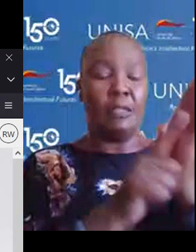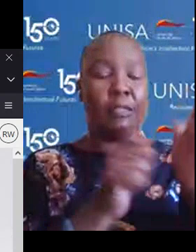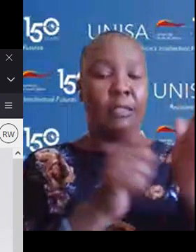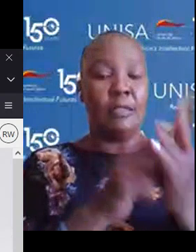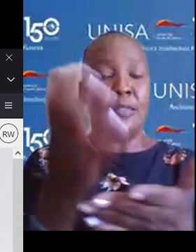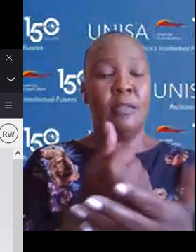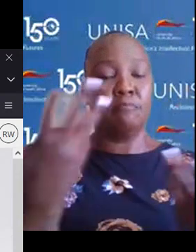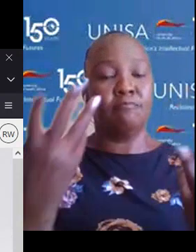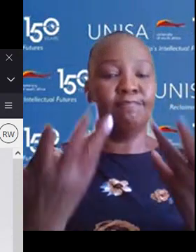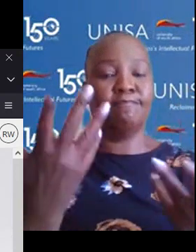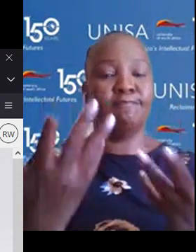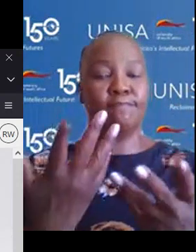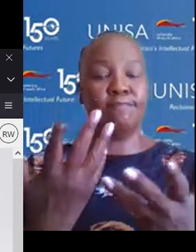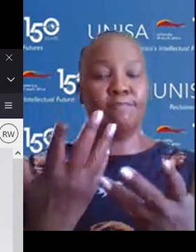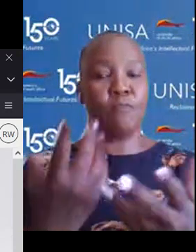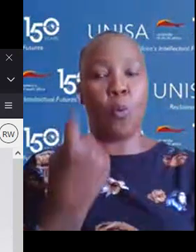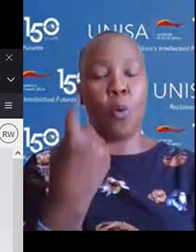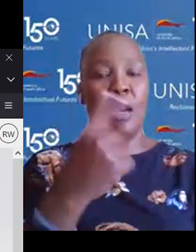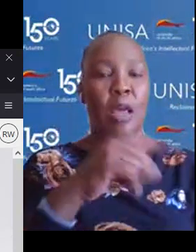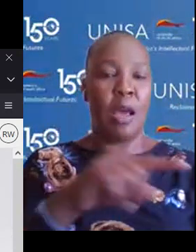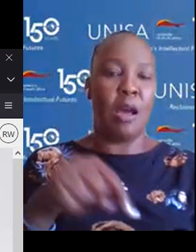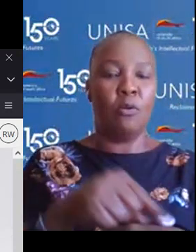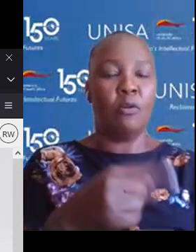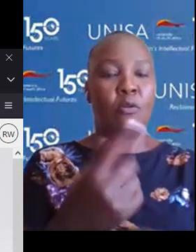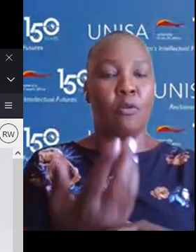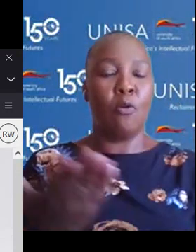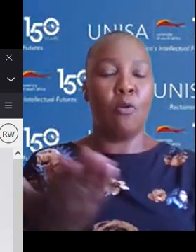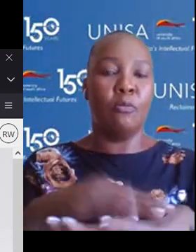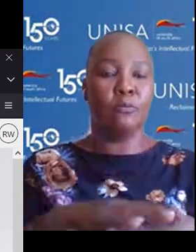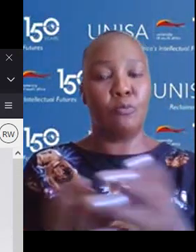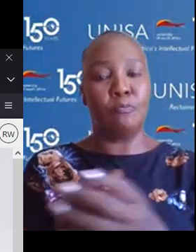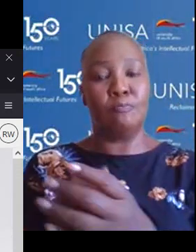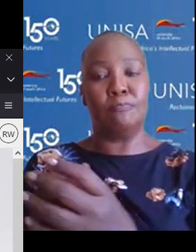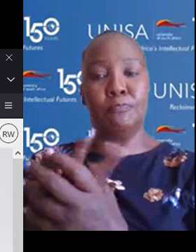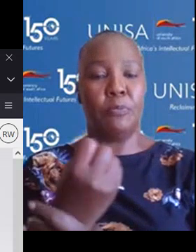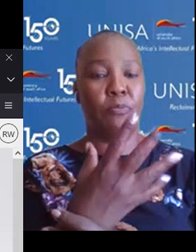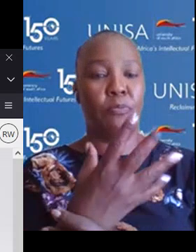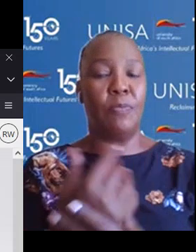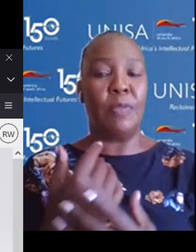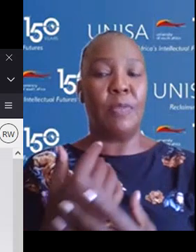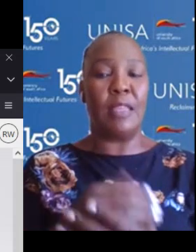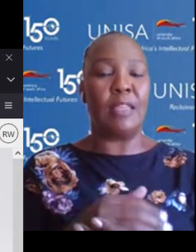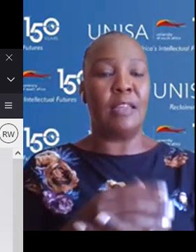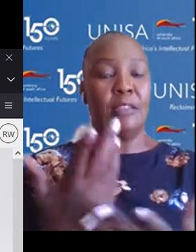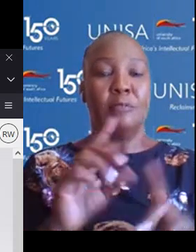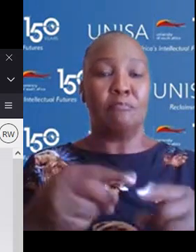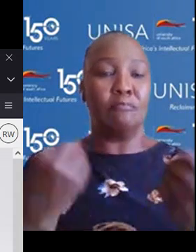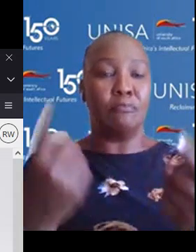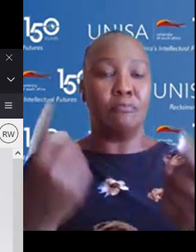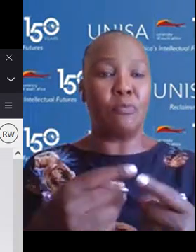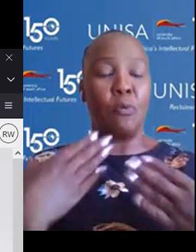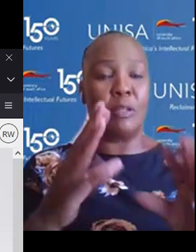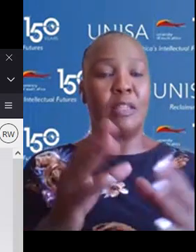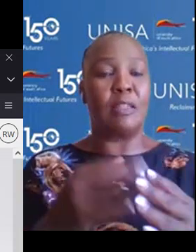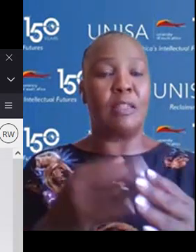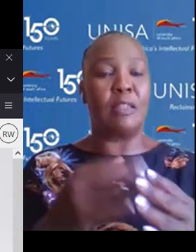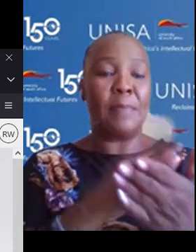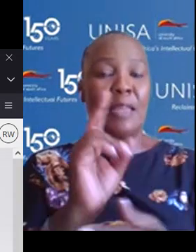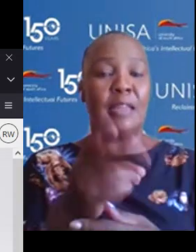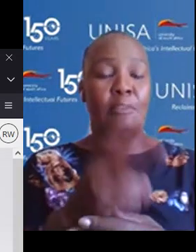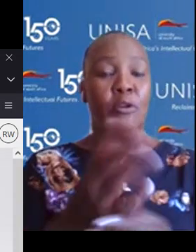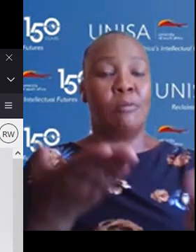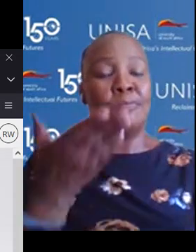an hour or more for these apps then to appear. So just in an hour or so, refresh the page and the app should then be available to you